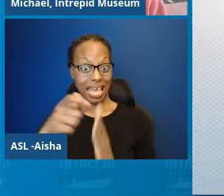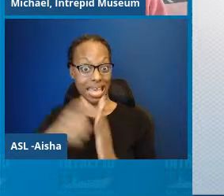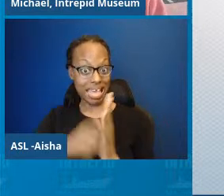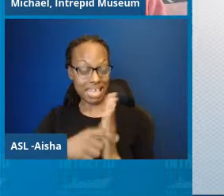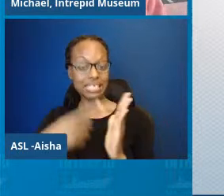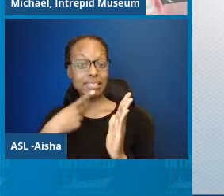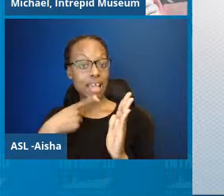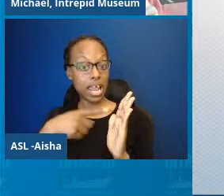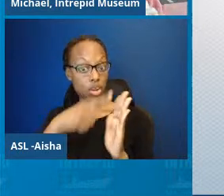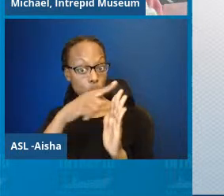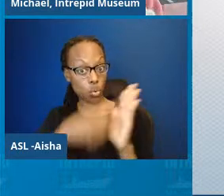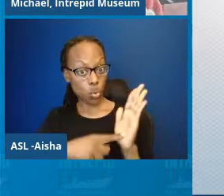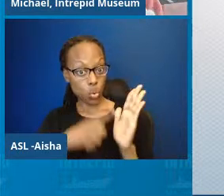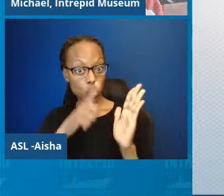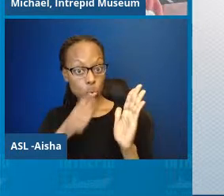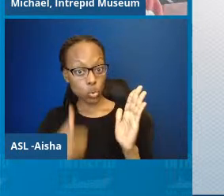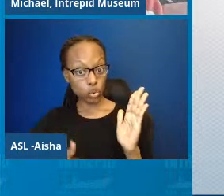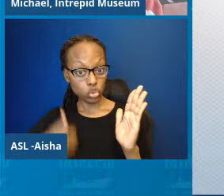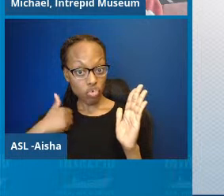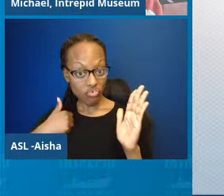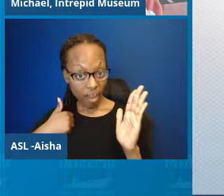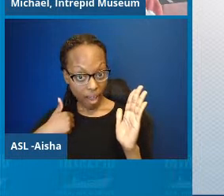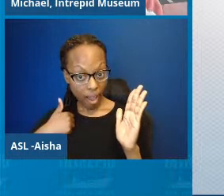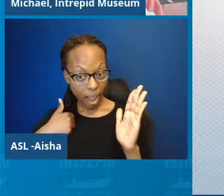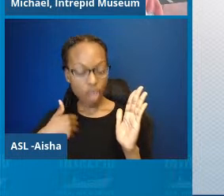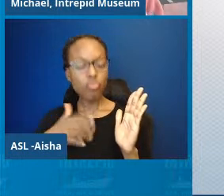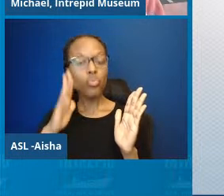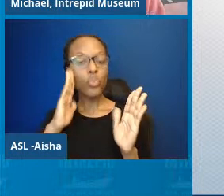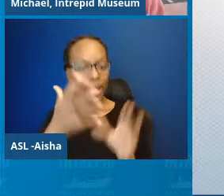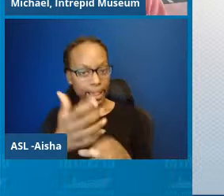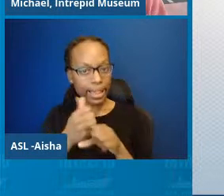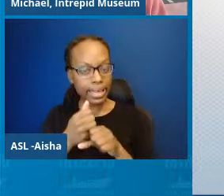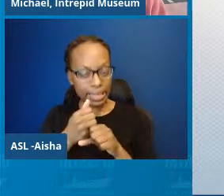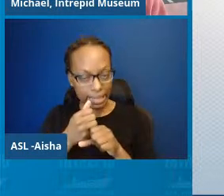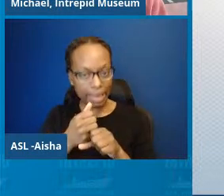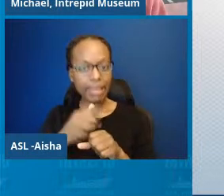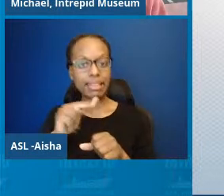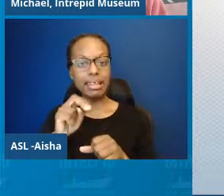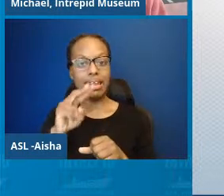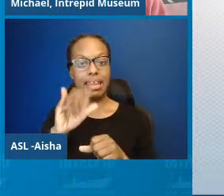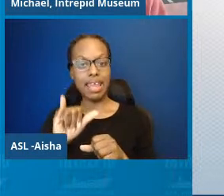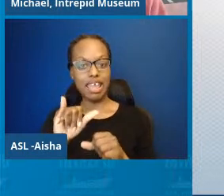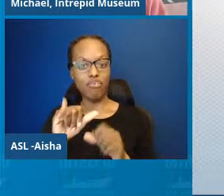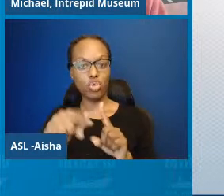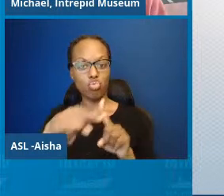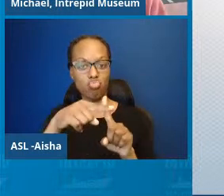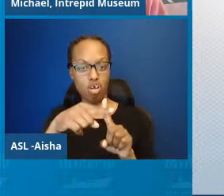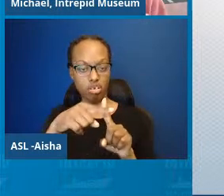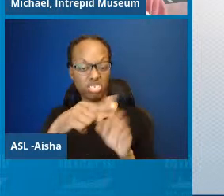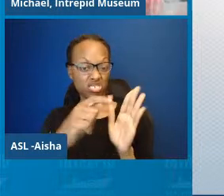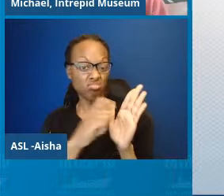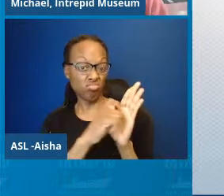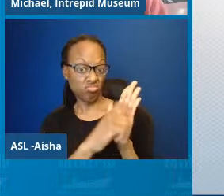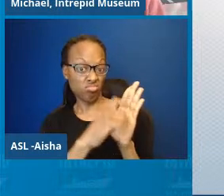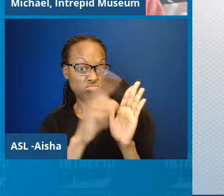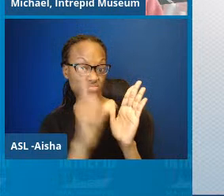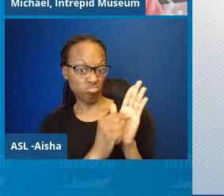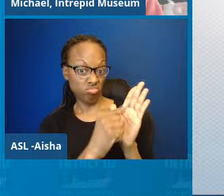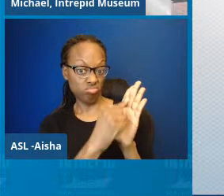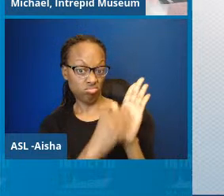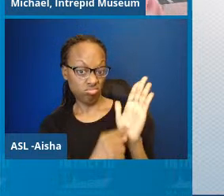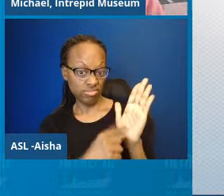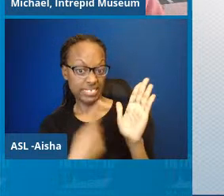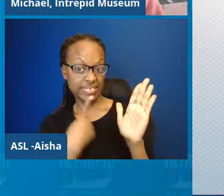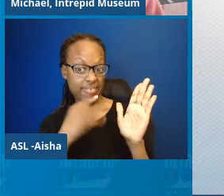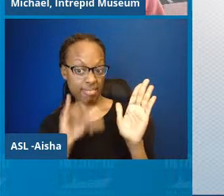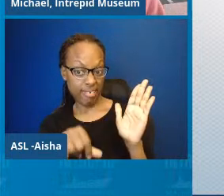Cross. But it was crossed out and they were downgraded to the Bronze Star. Some of them reported